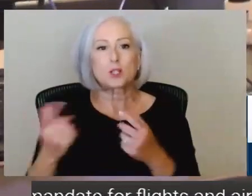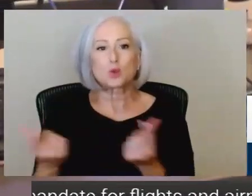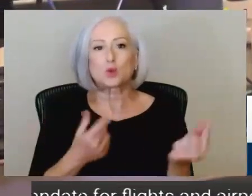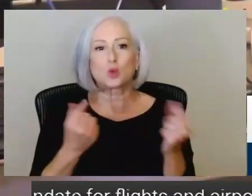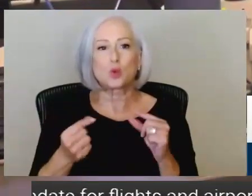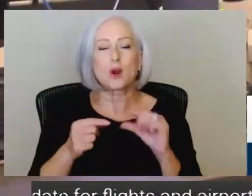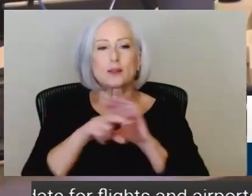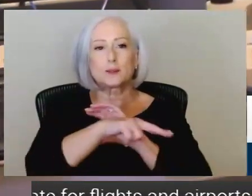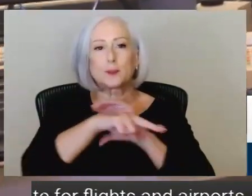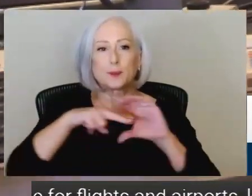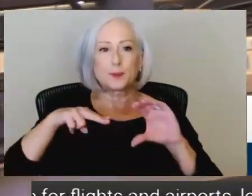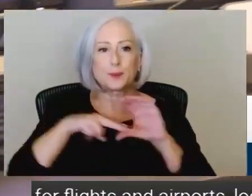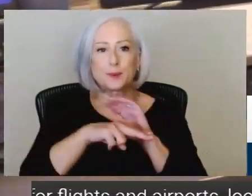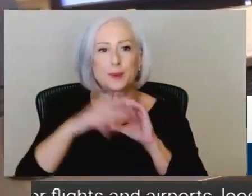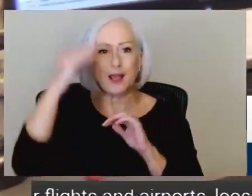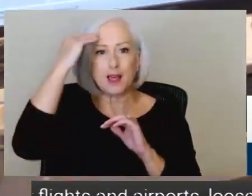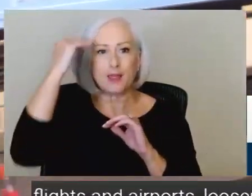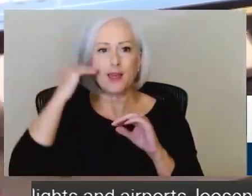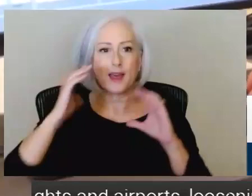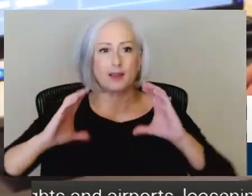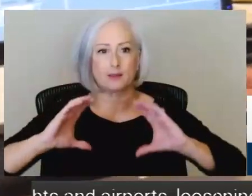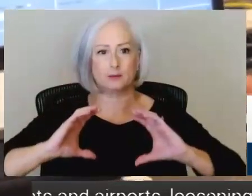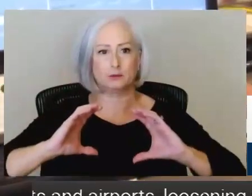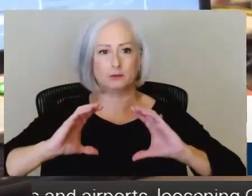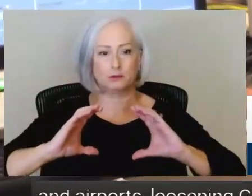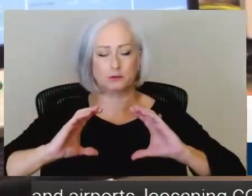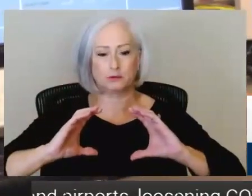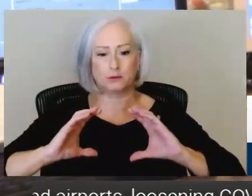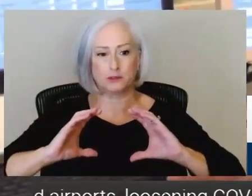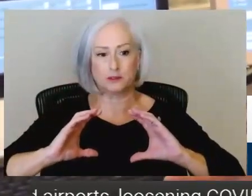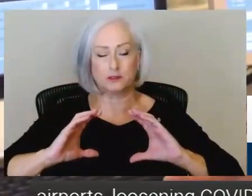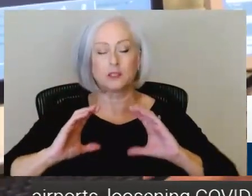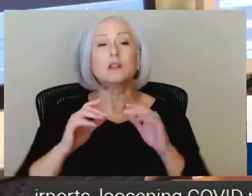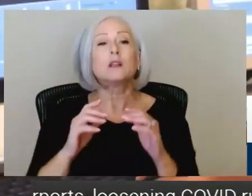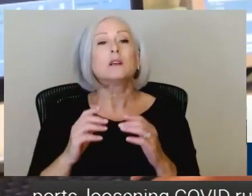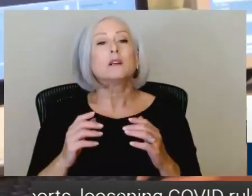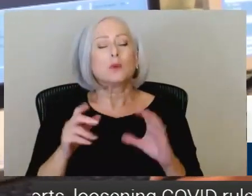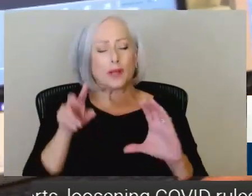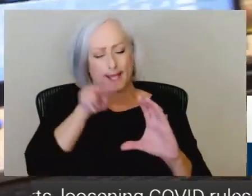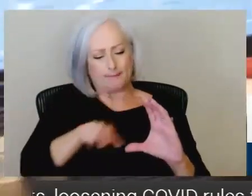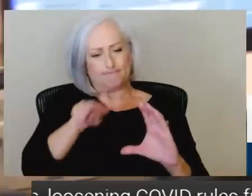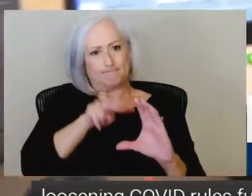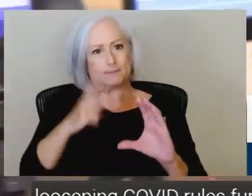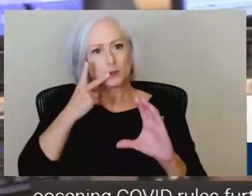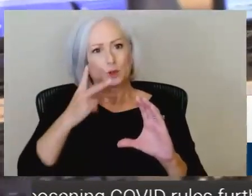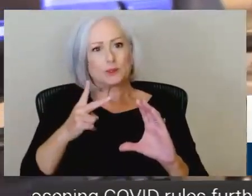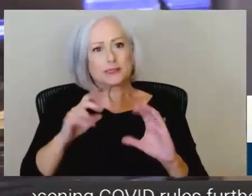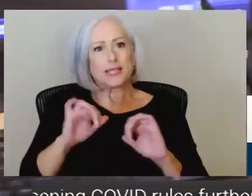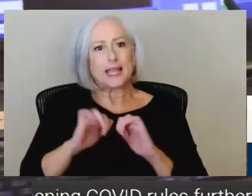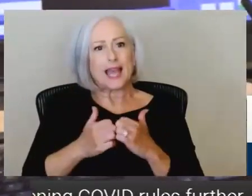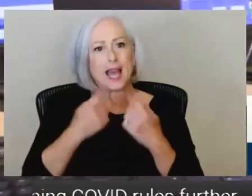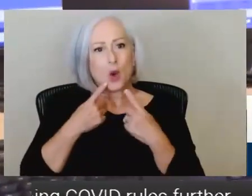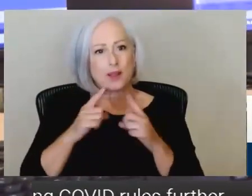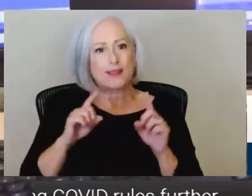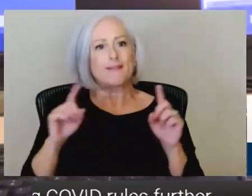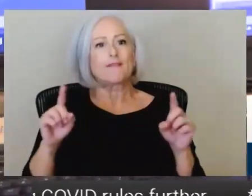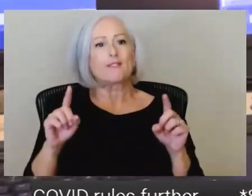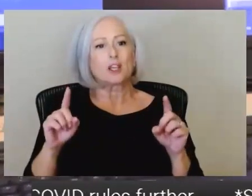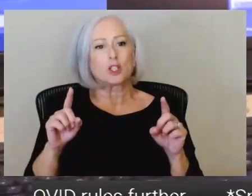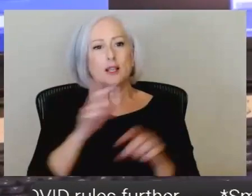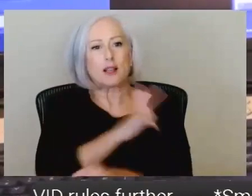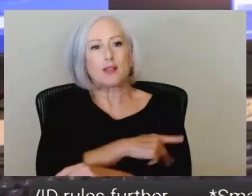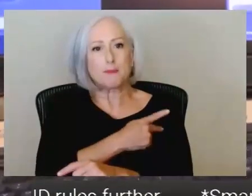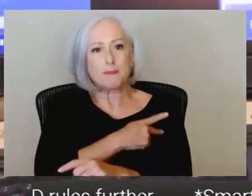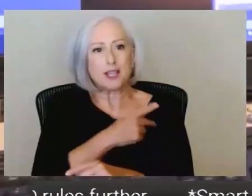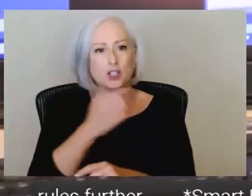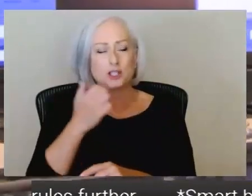patient's head. And what it does is it gives us the opportunity to see how efficient the patient's skull is,